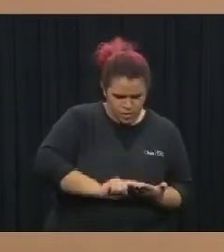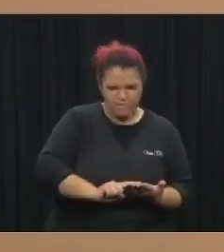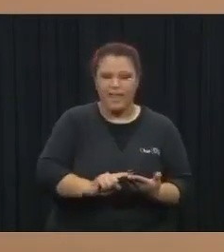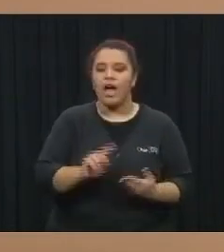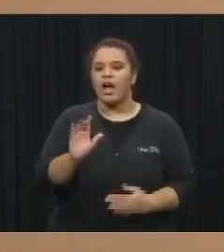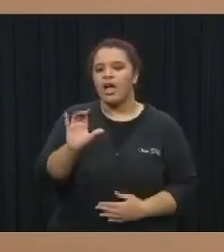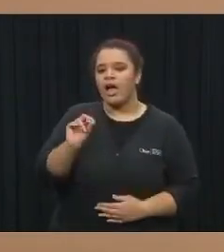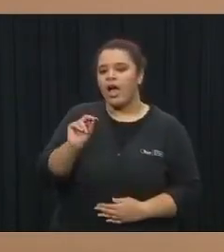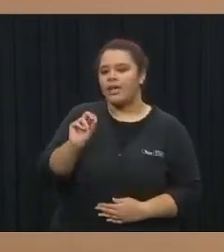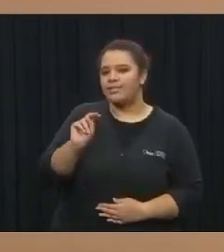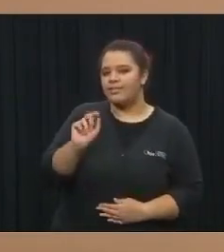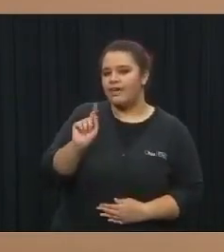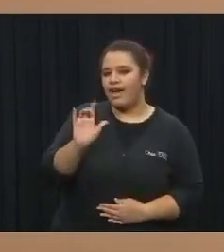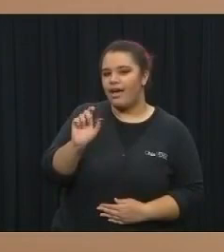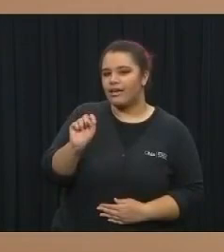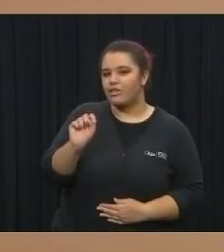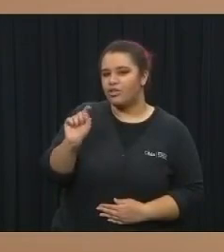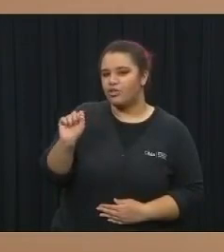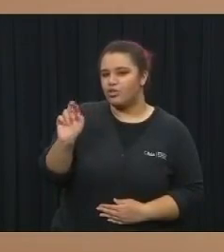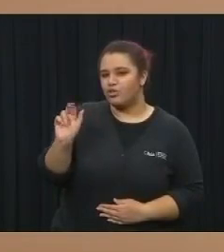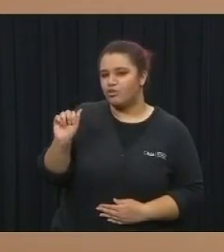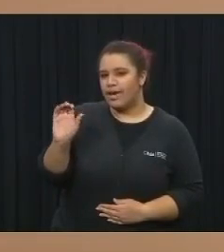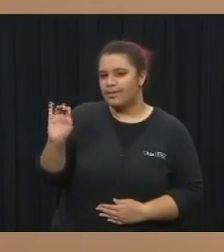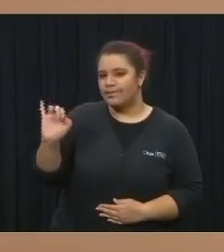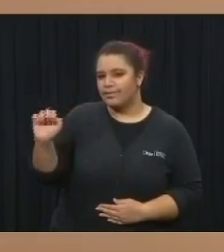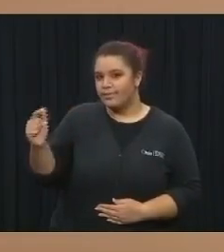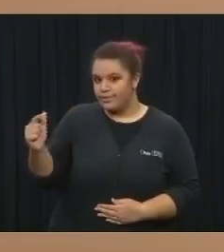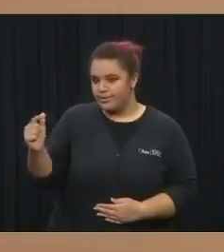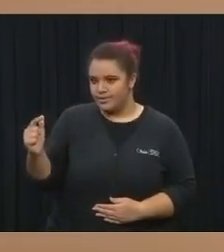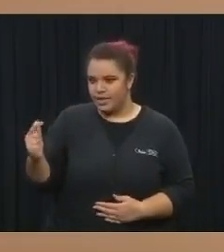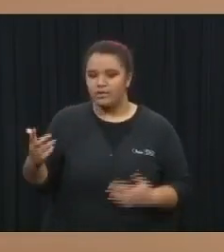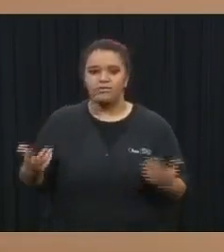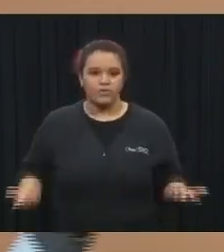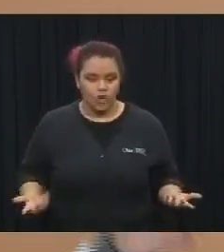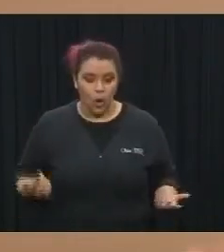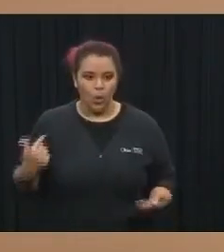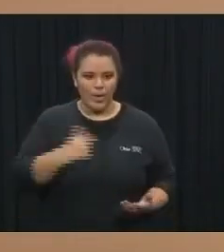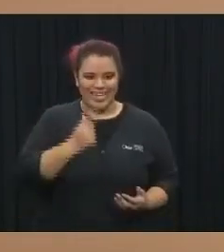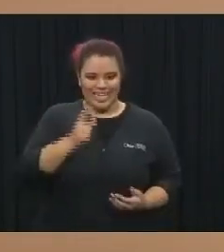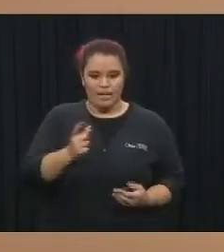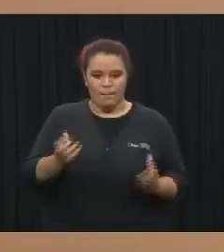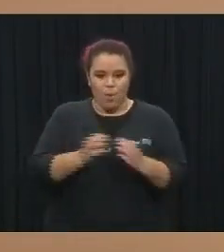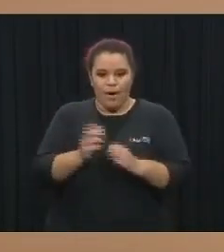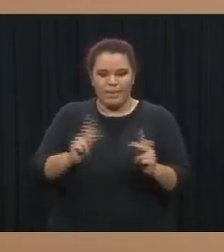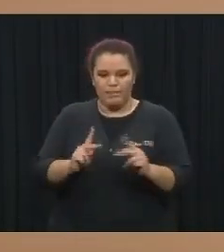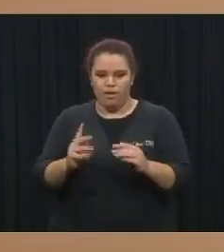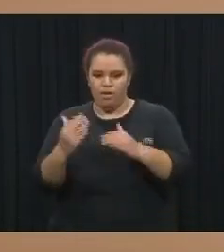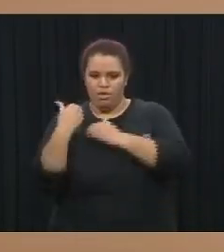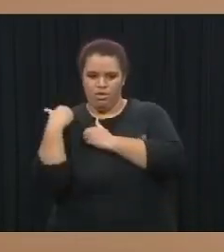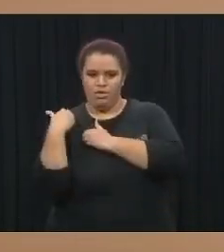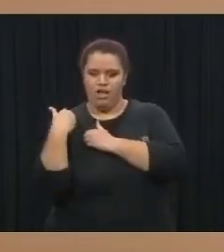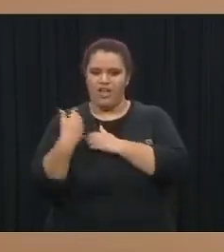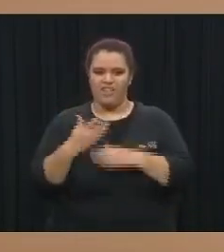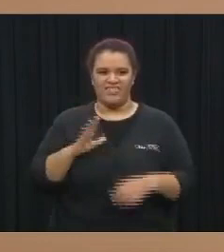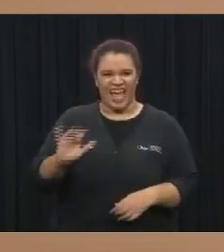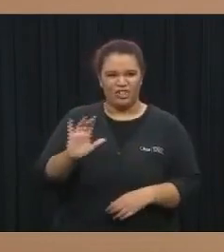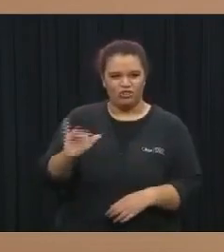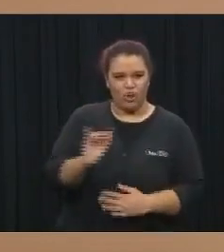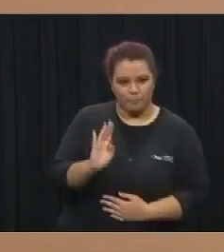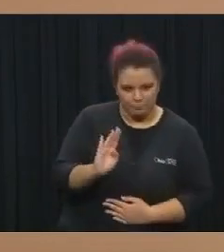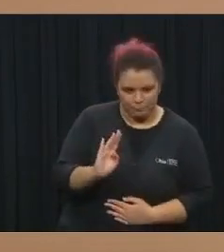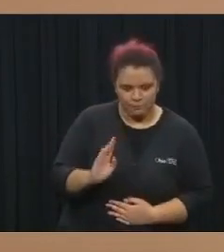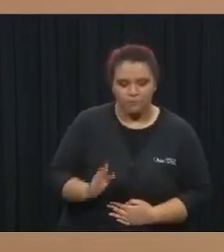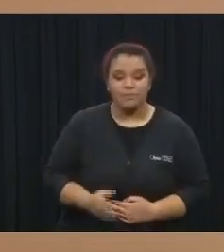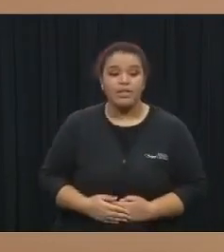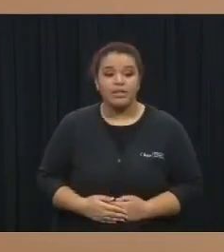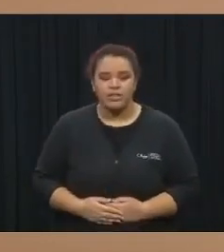have the disease, but maybe they were exposed to someone. Well, one person becomes 100 person, becomes 1,000 people. And so we have a lot of